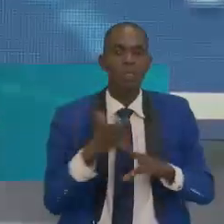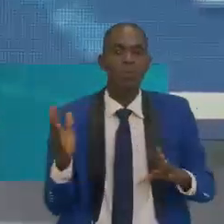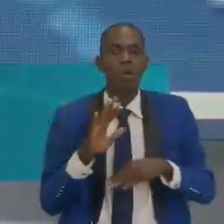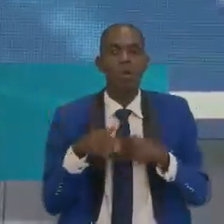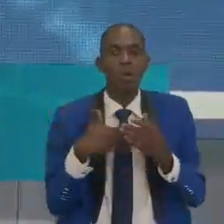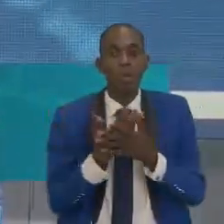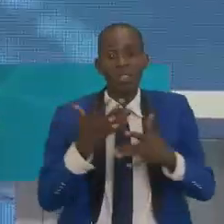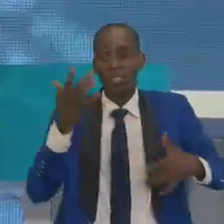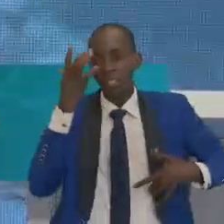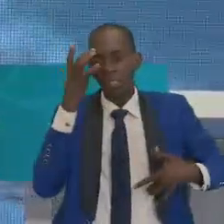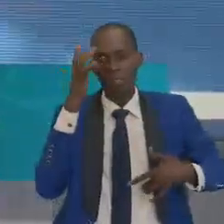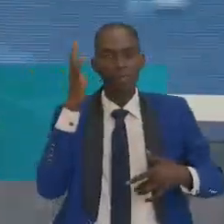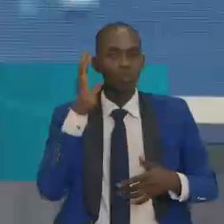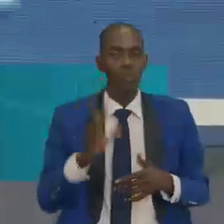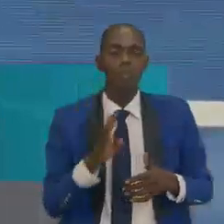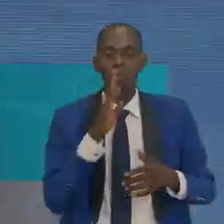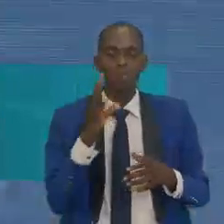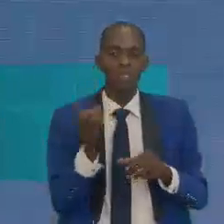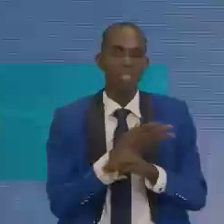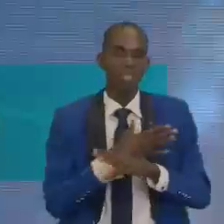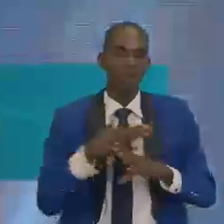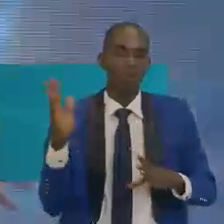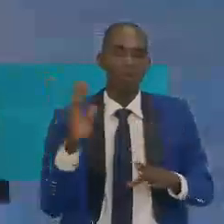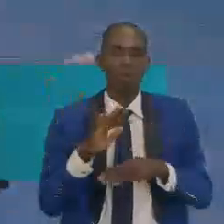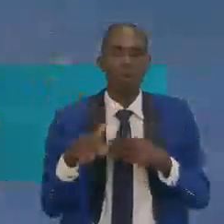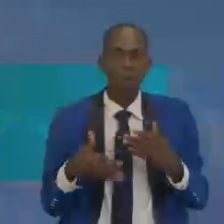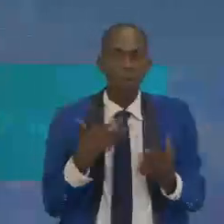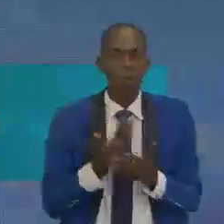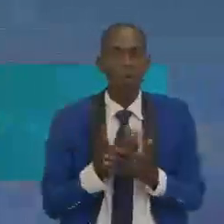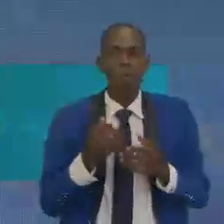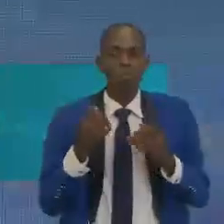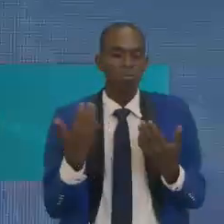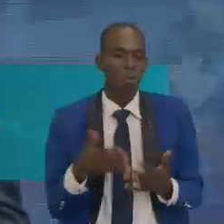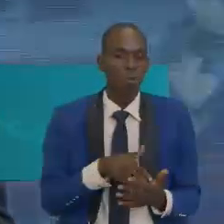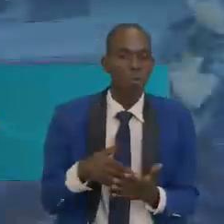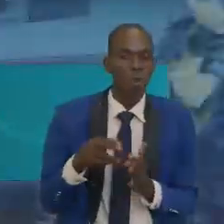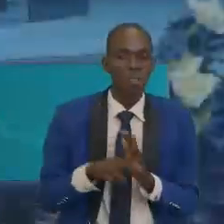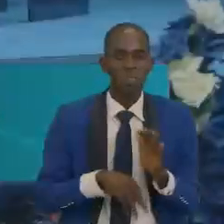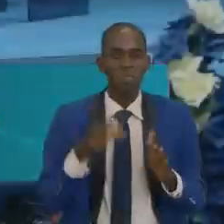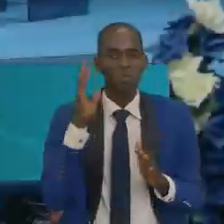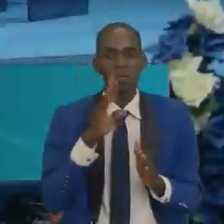diseases will vanish away. All powerlessness will vanish away.